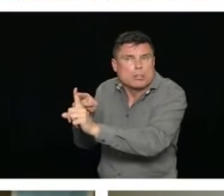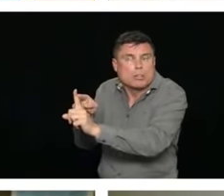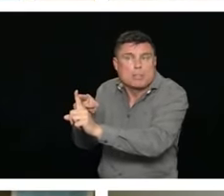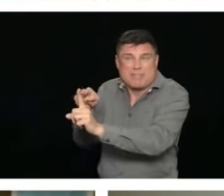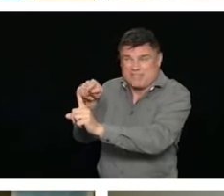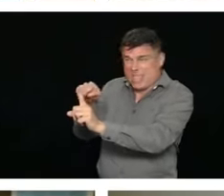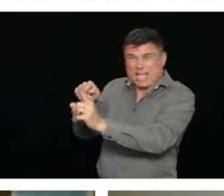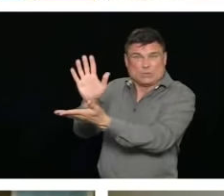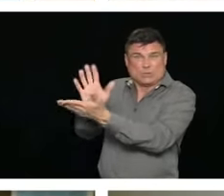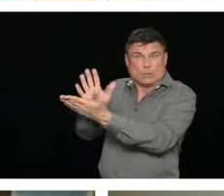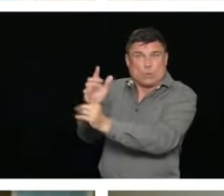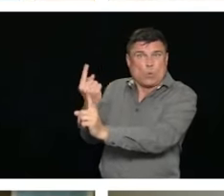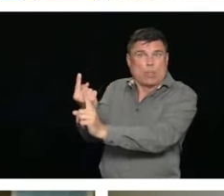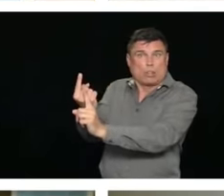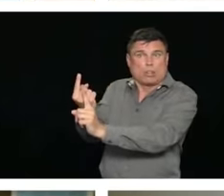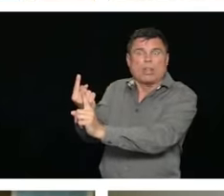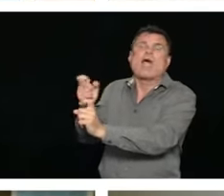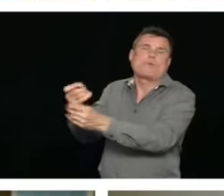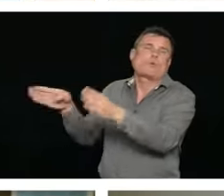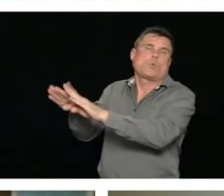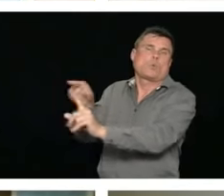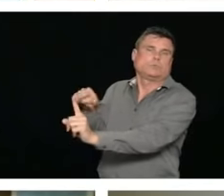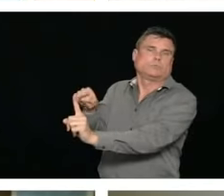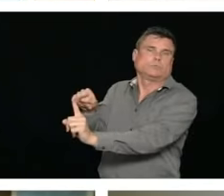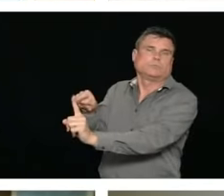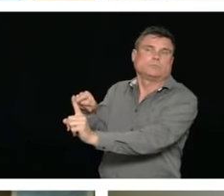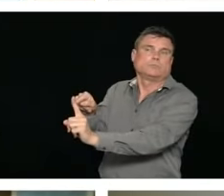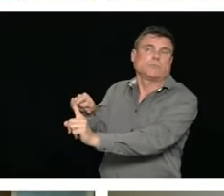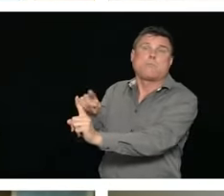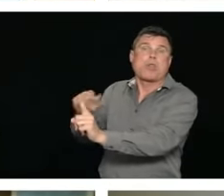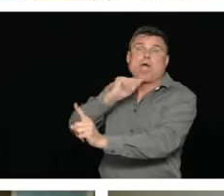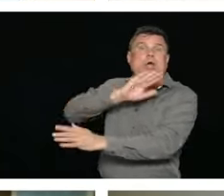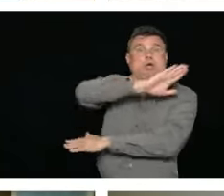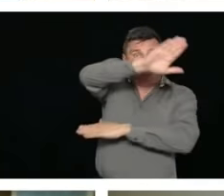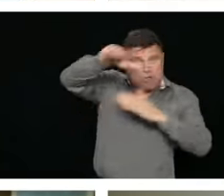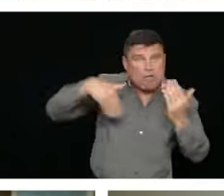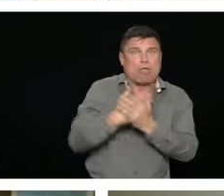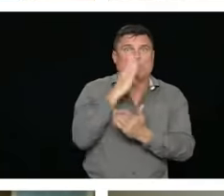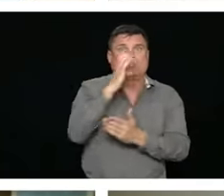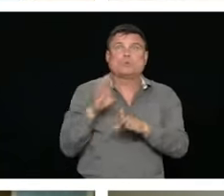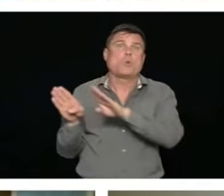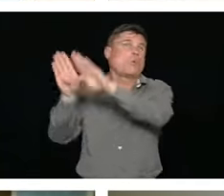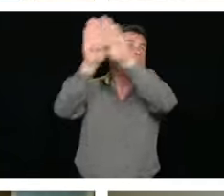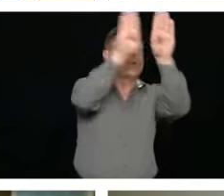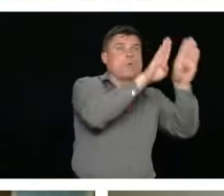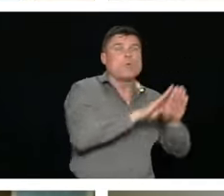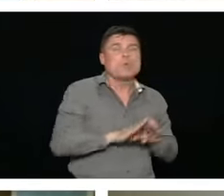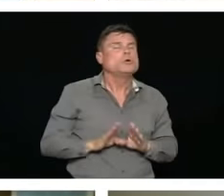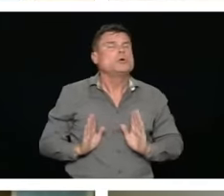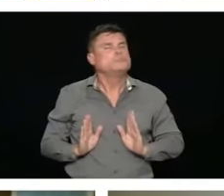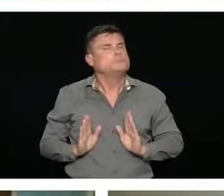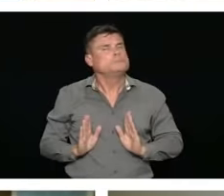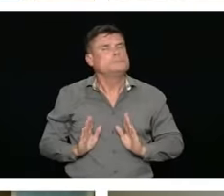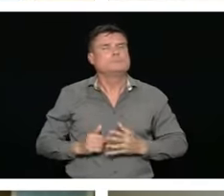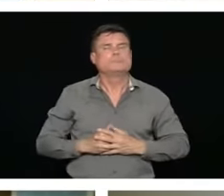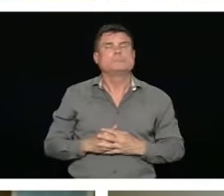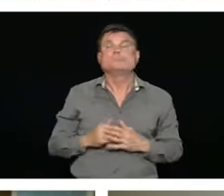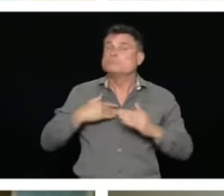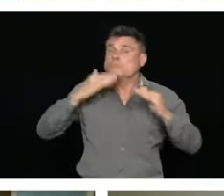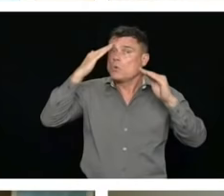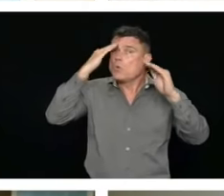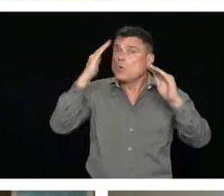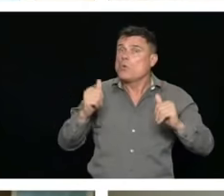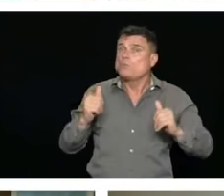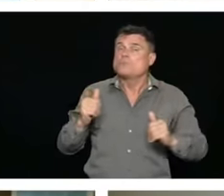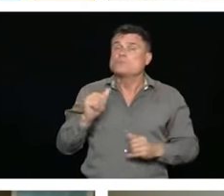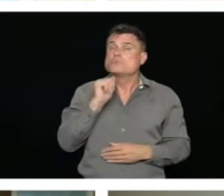8 or even 4 weeks ago, where there were a lot of cases. So hopefully all of the things